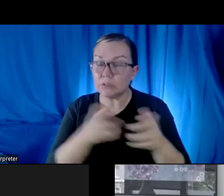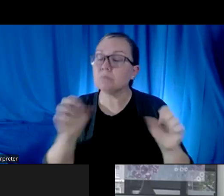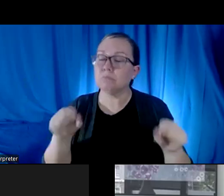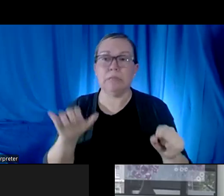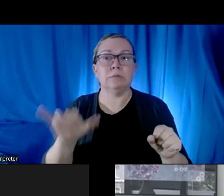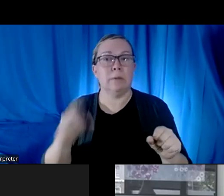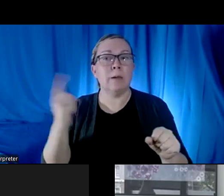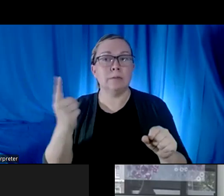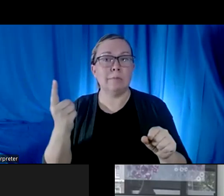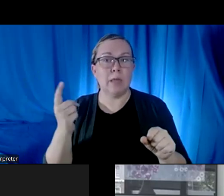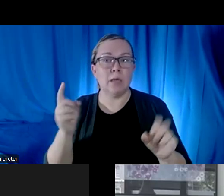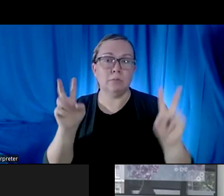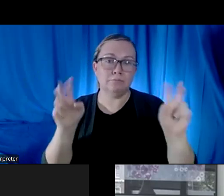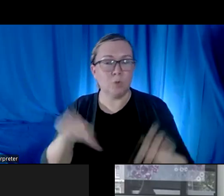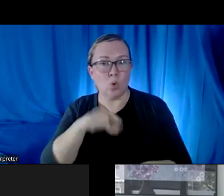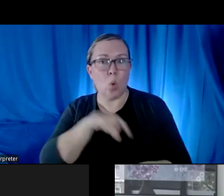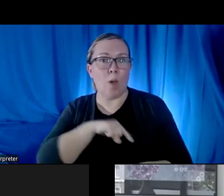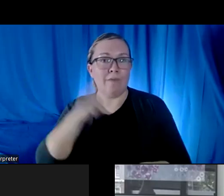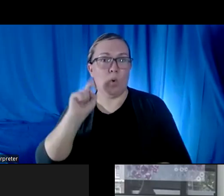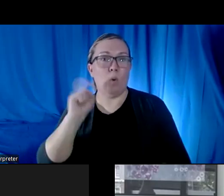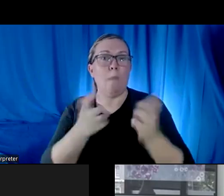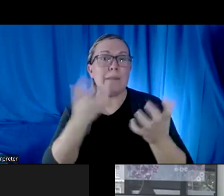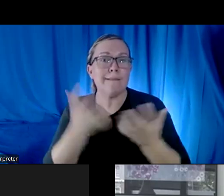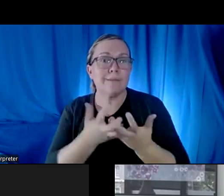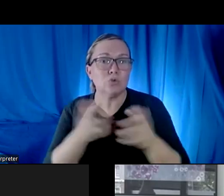could that would qualify for accommodations.